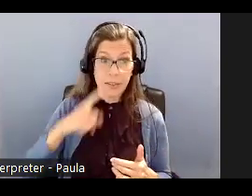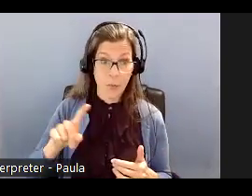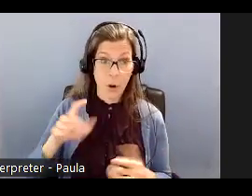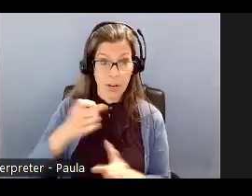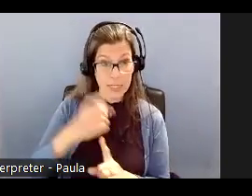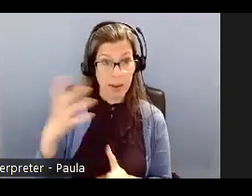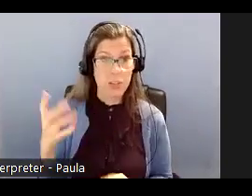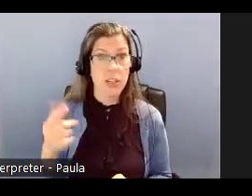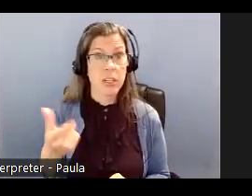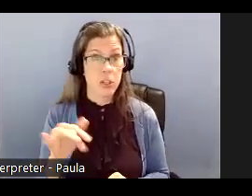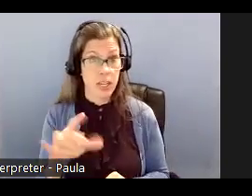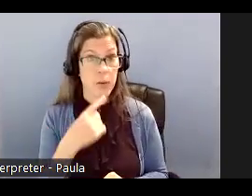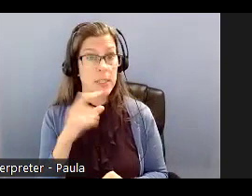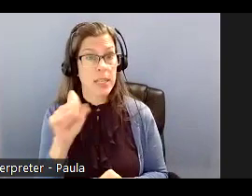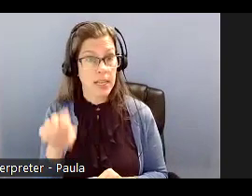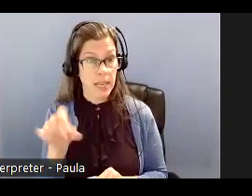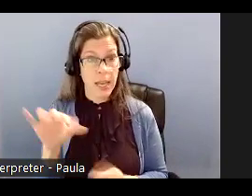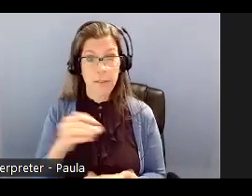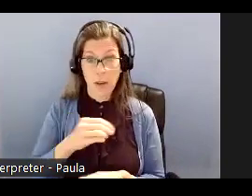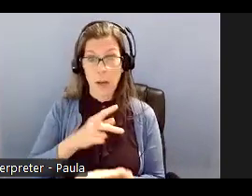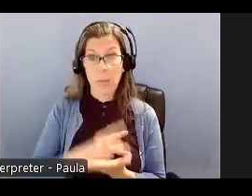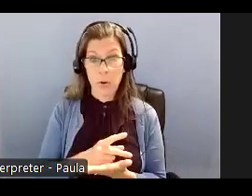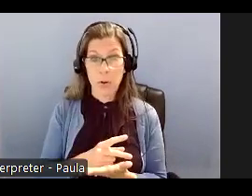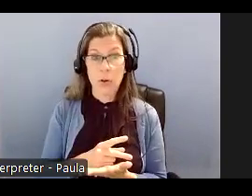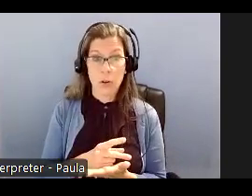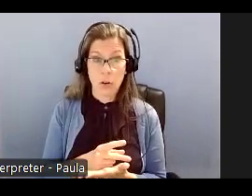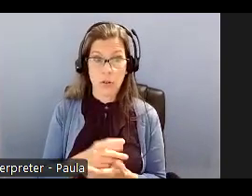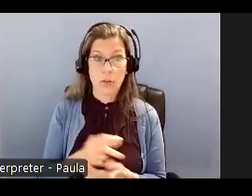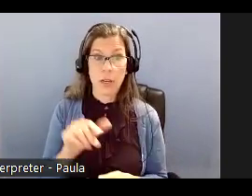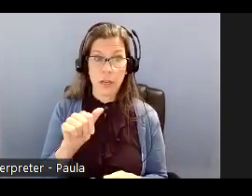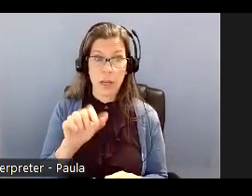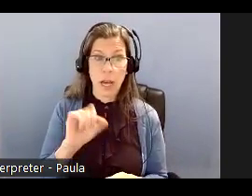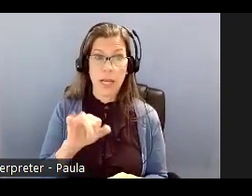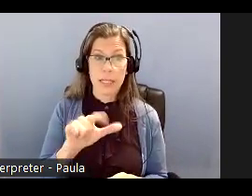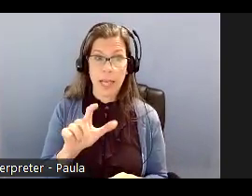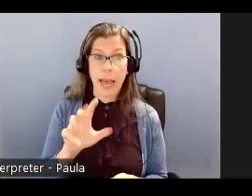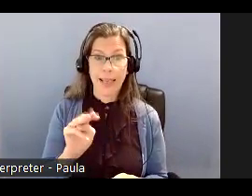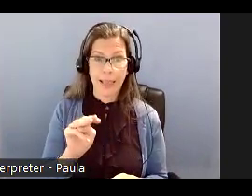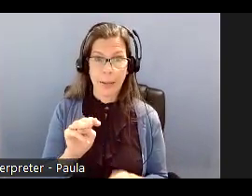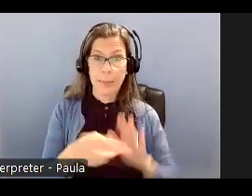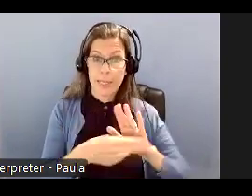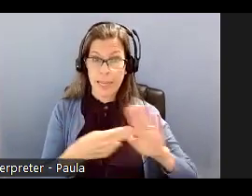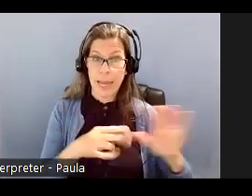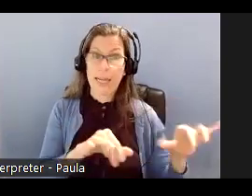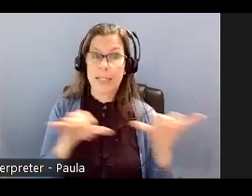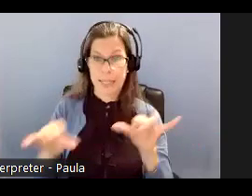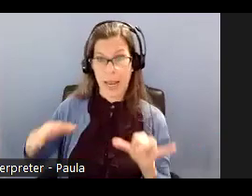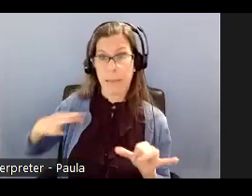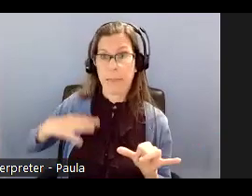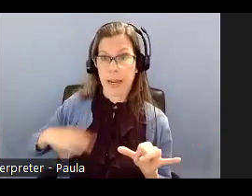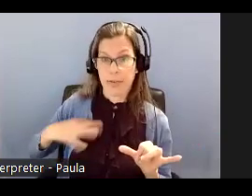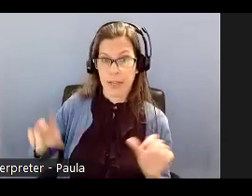Yes, if they are approved on asylum status, they have the same benefits as